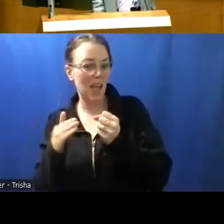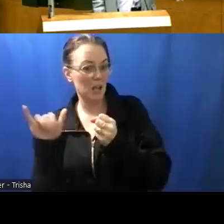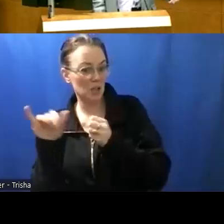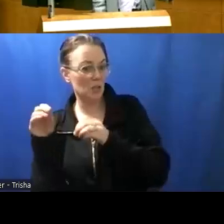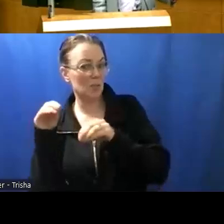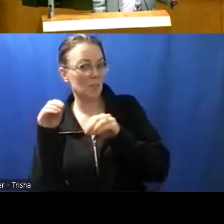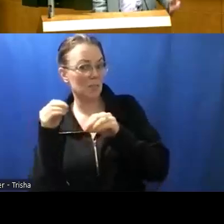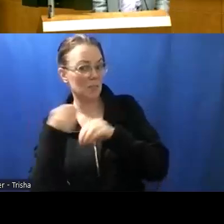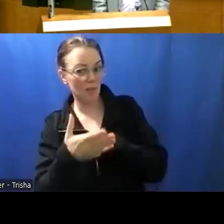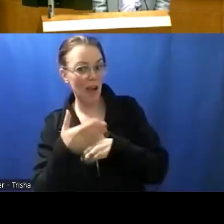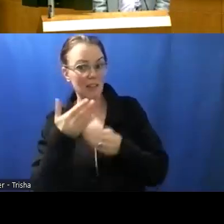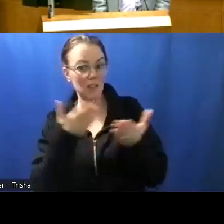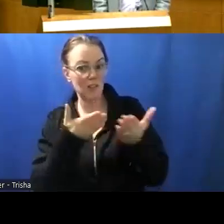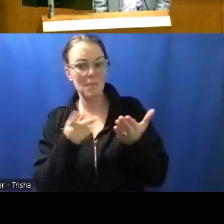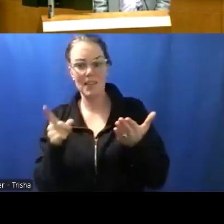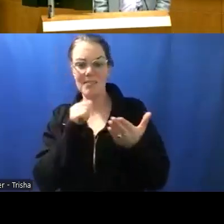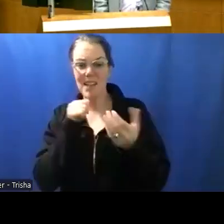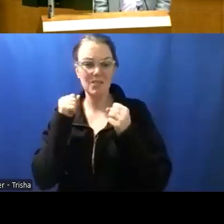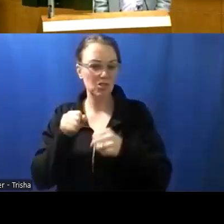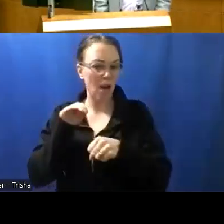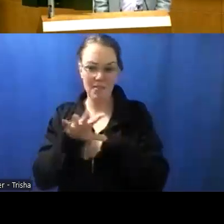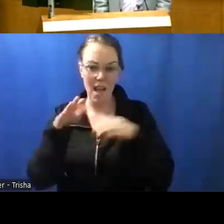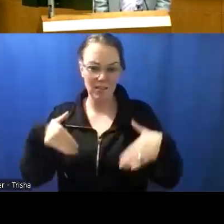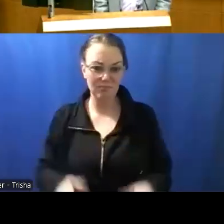of thinking, don't have very strong effects,